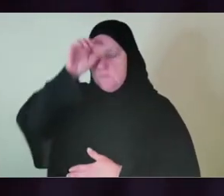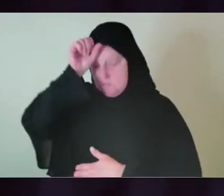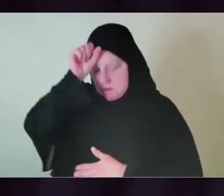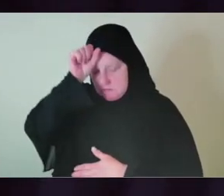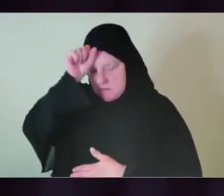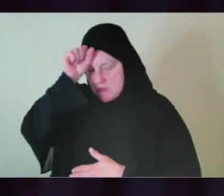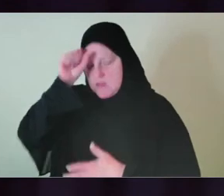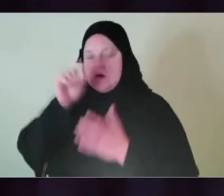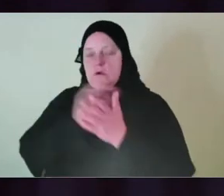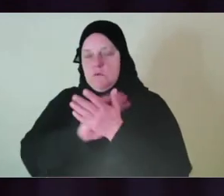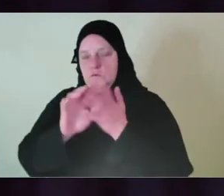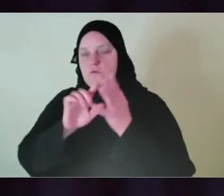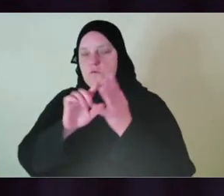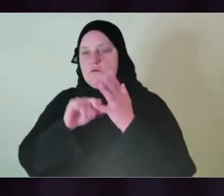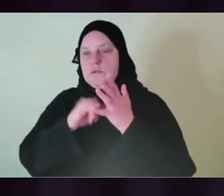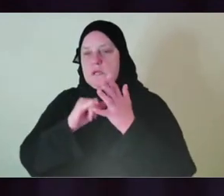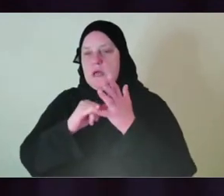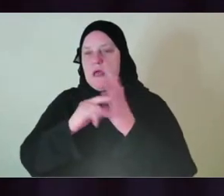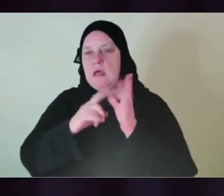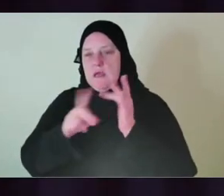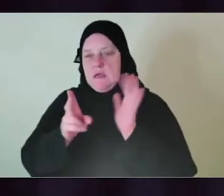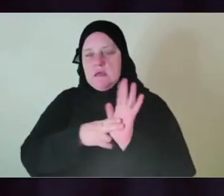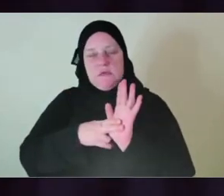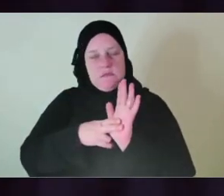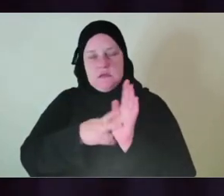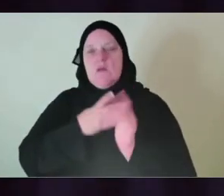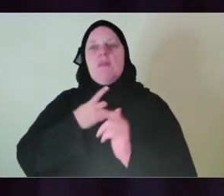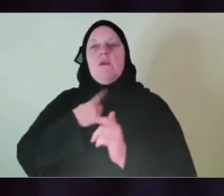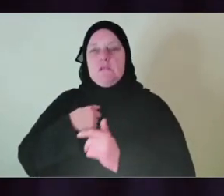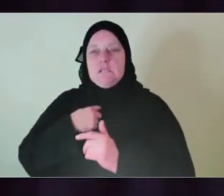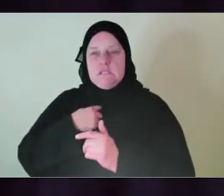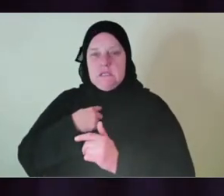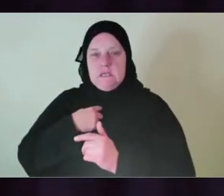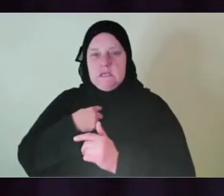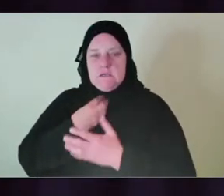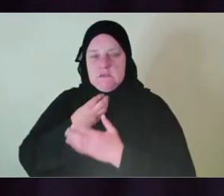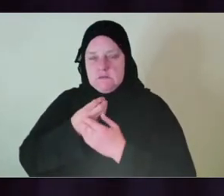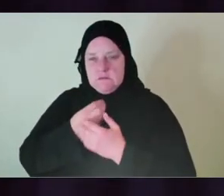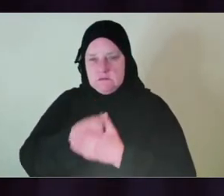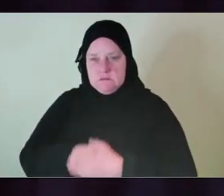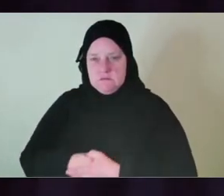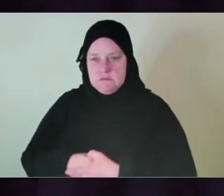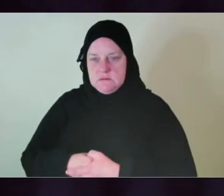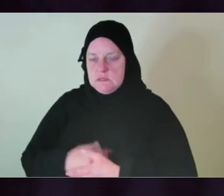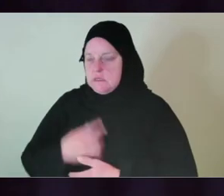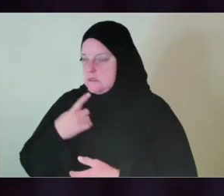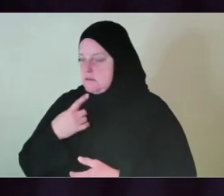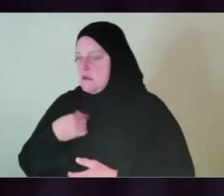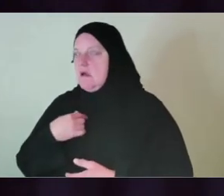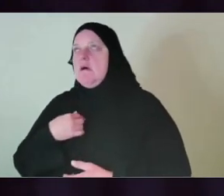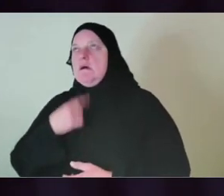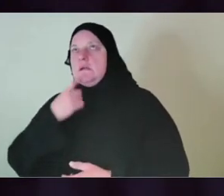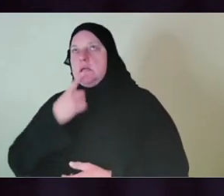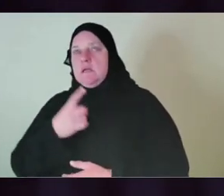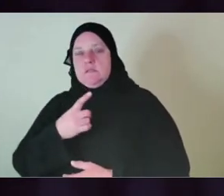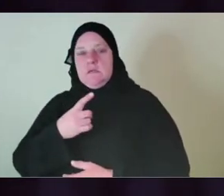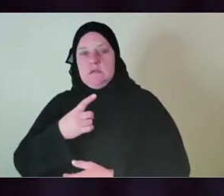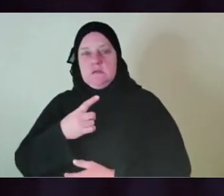And he says the famous words, "O soul, you should be blamed for